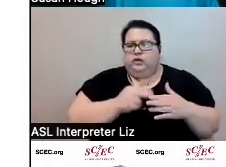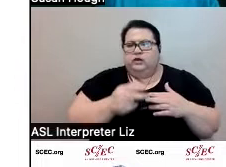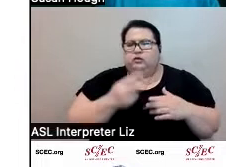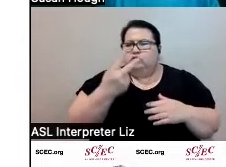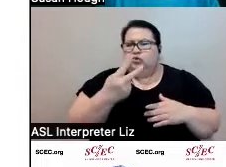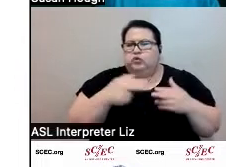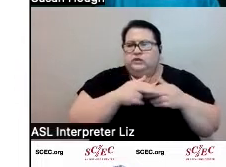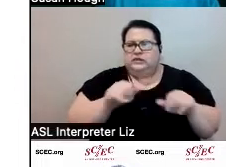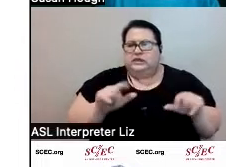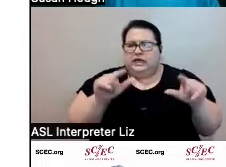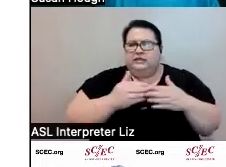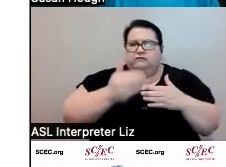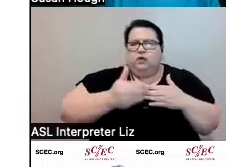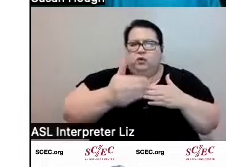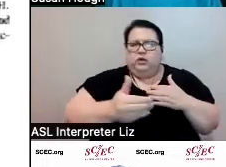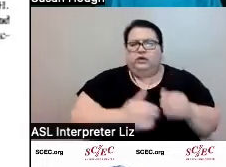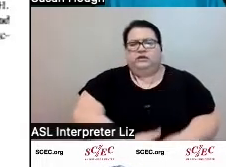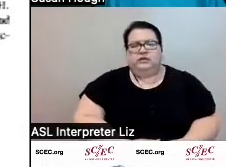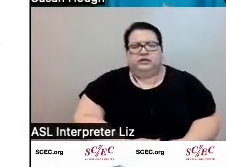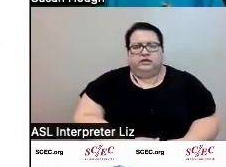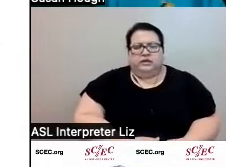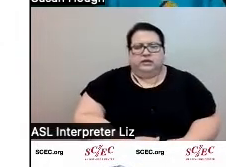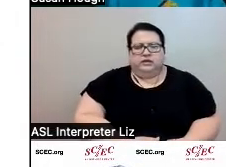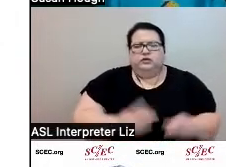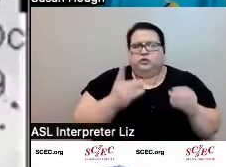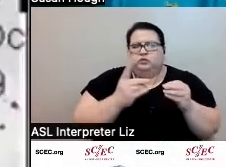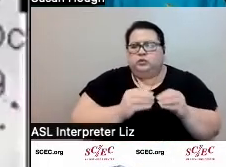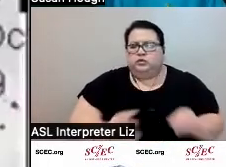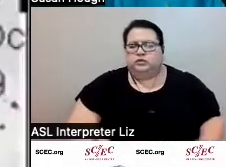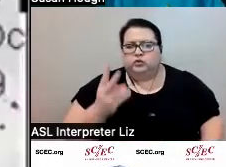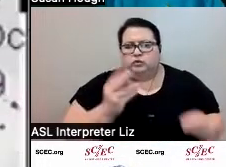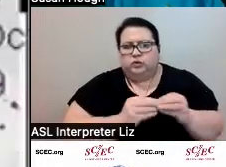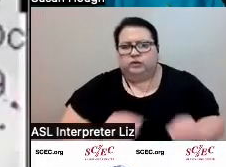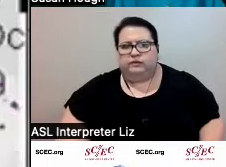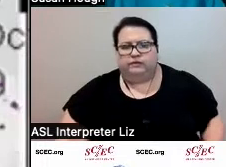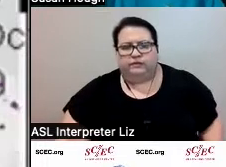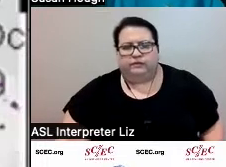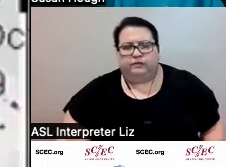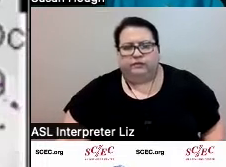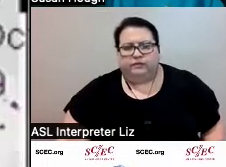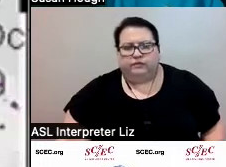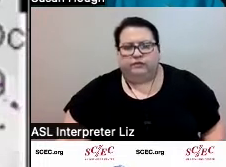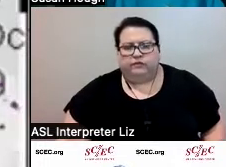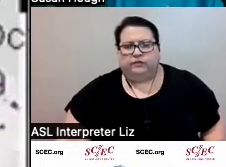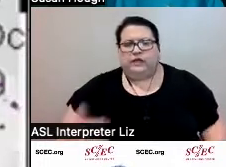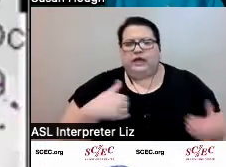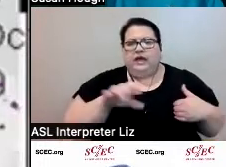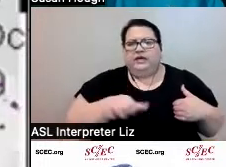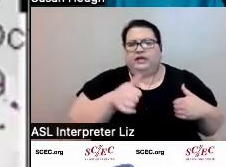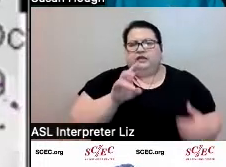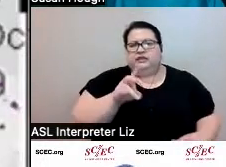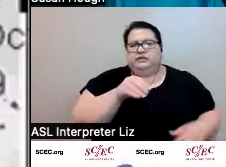slides, or 2 more. So we had another magnitude 7 out in the desert, mostly to